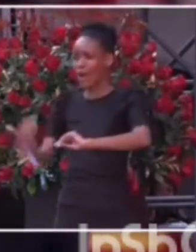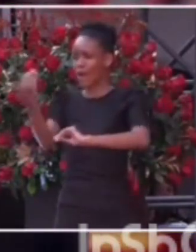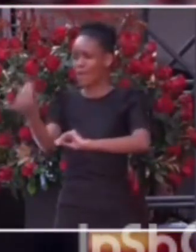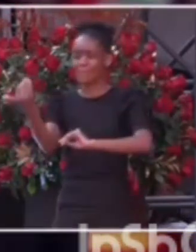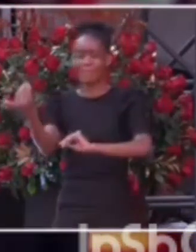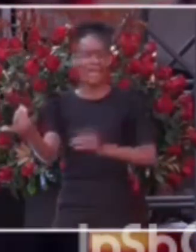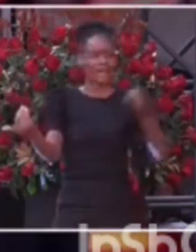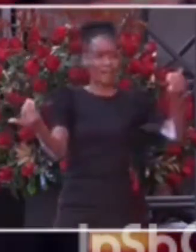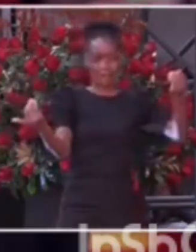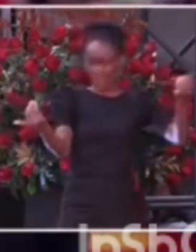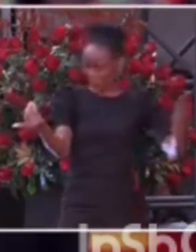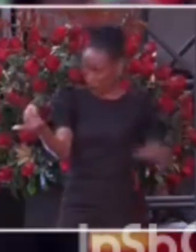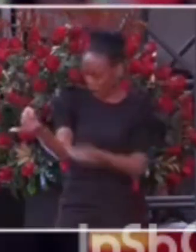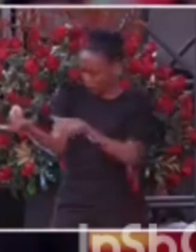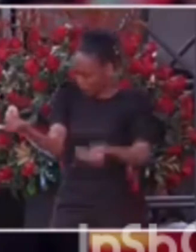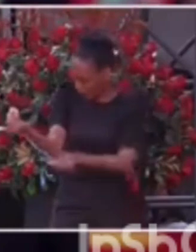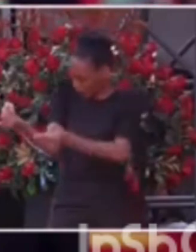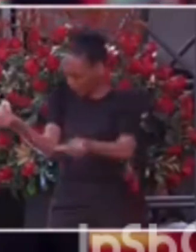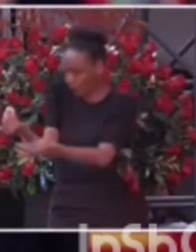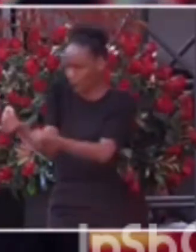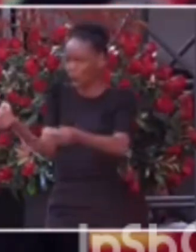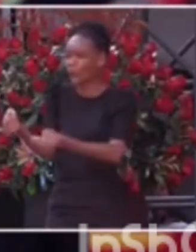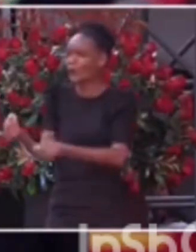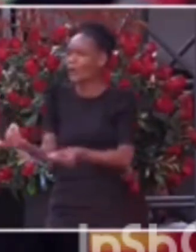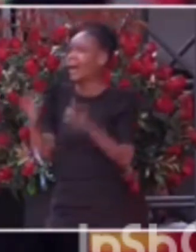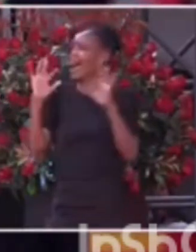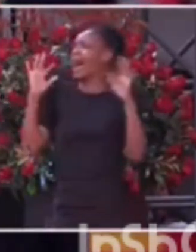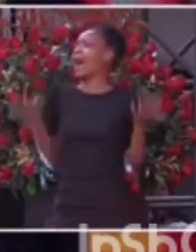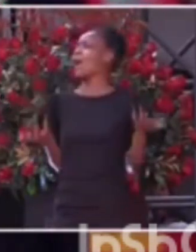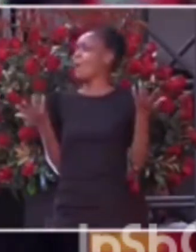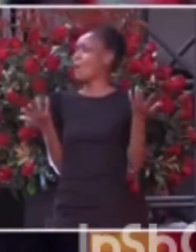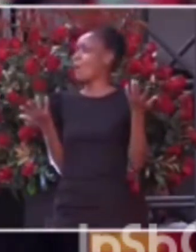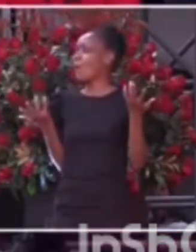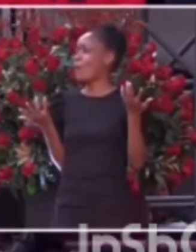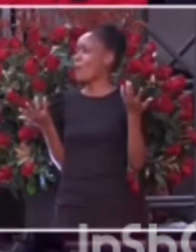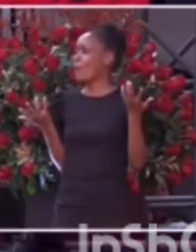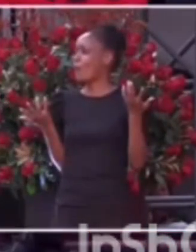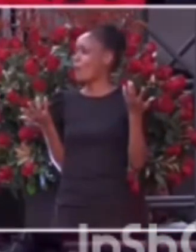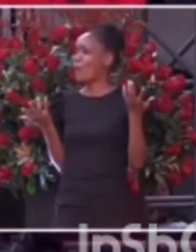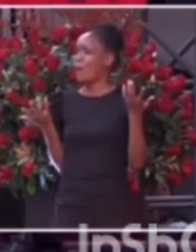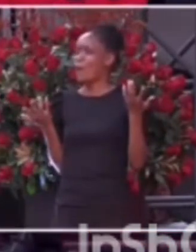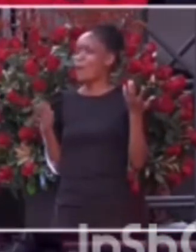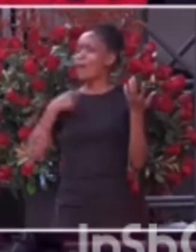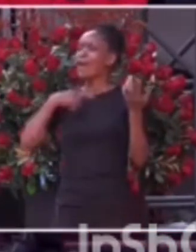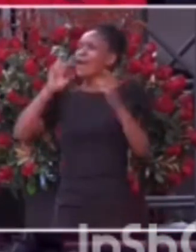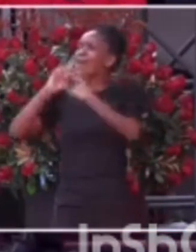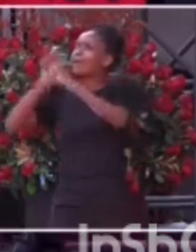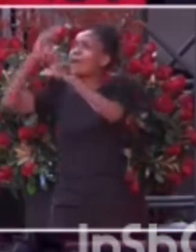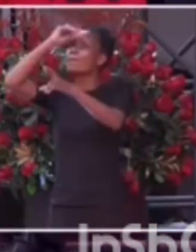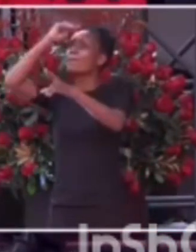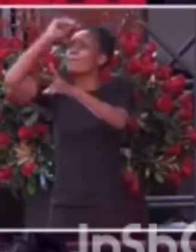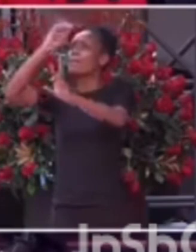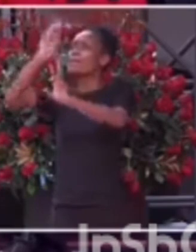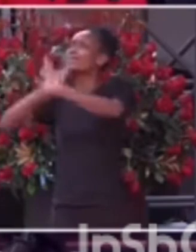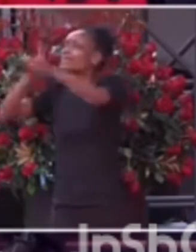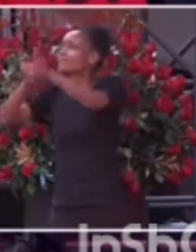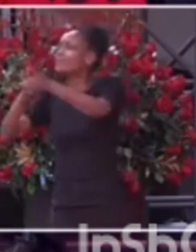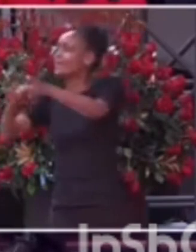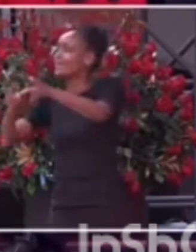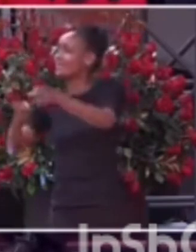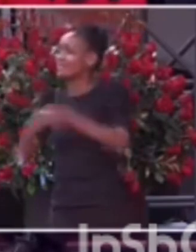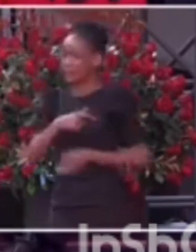money? When that person is reported to the police, he is not arrested. Why?